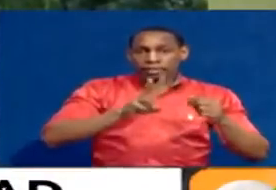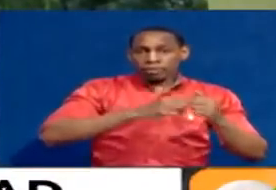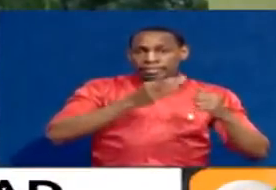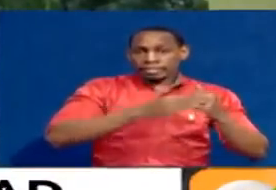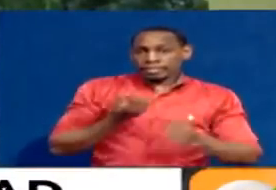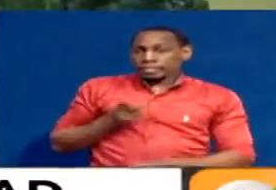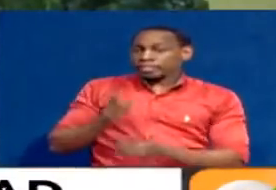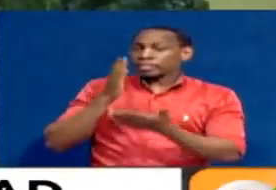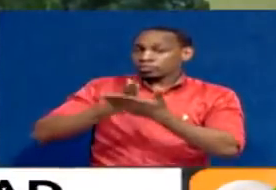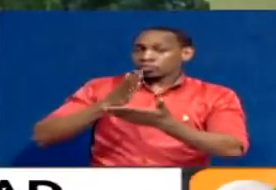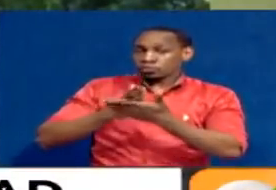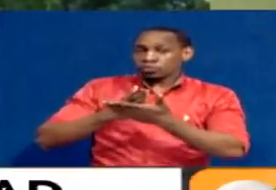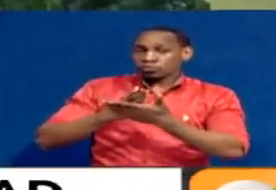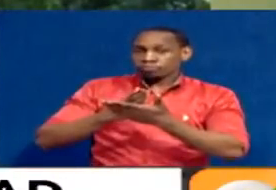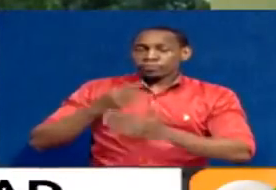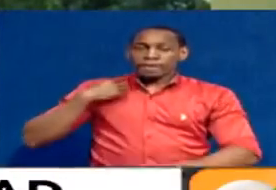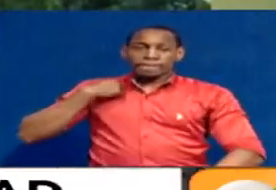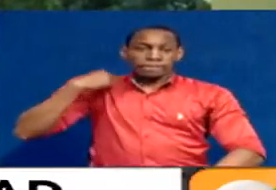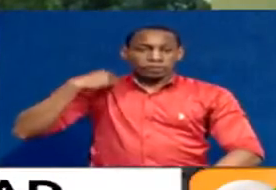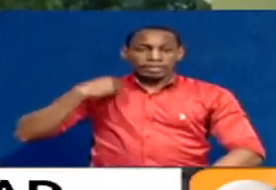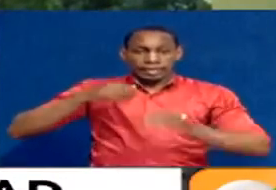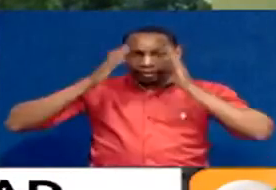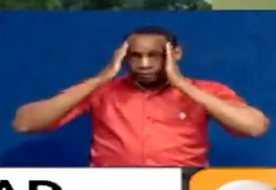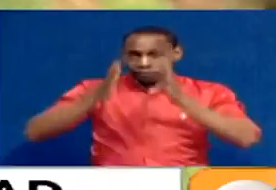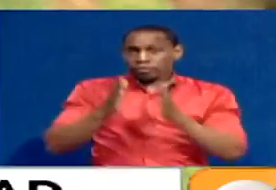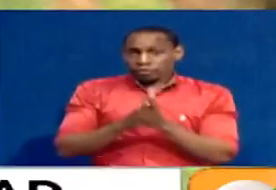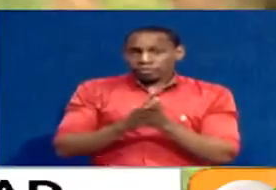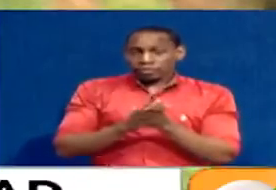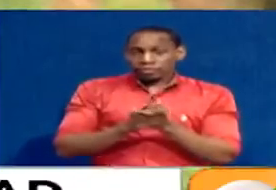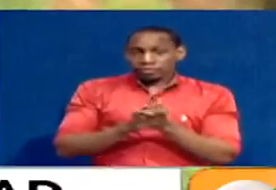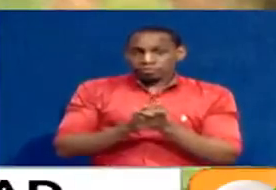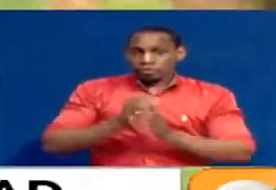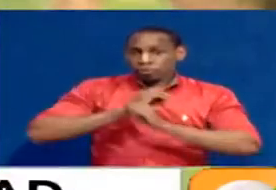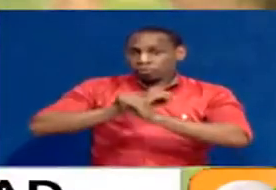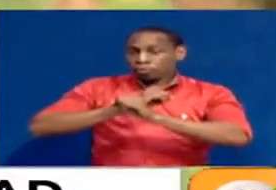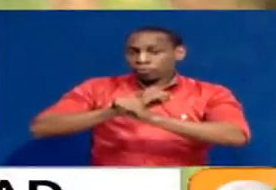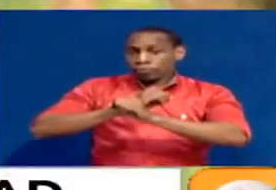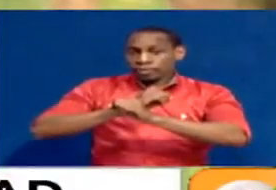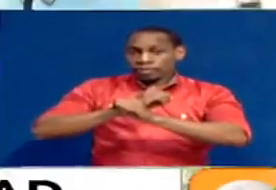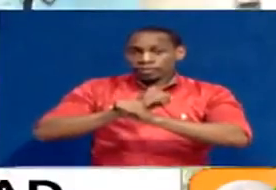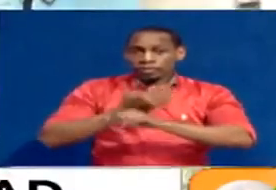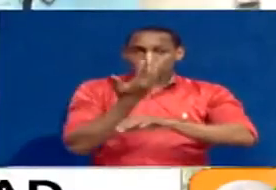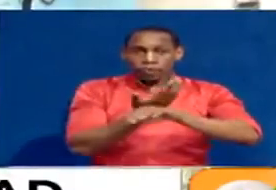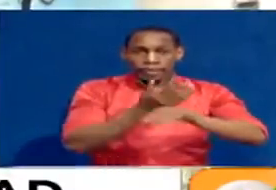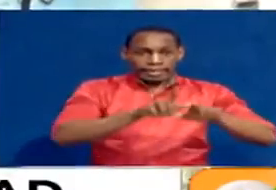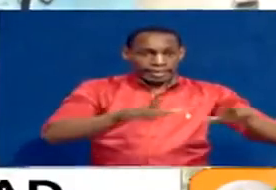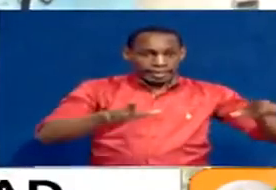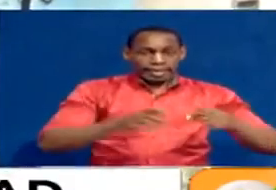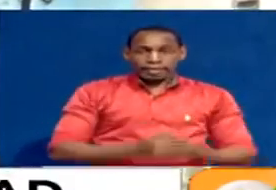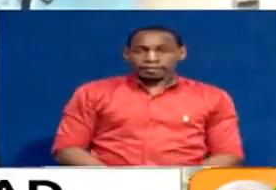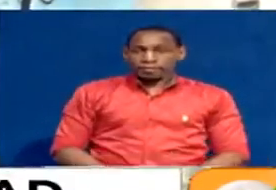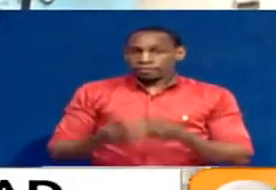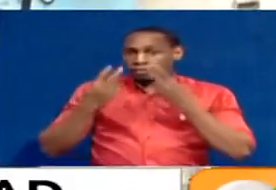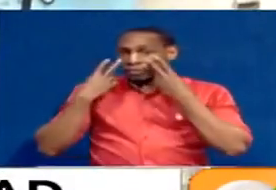2018, she literally put her body into the arm of a digger to protect the wetlands. We checked